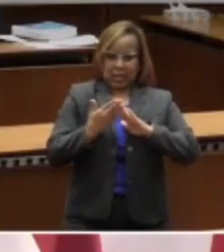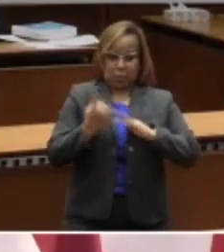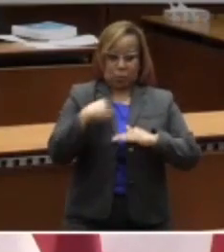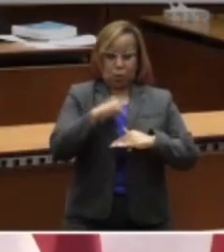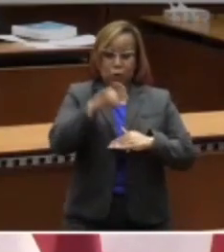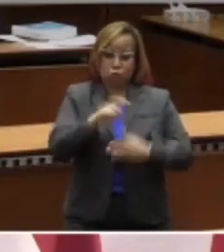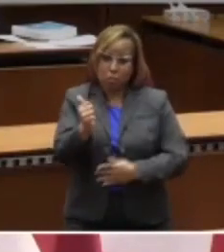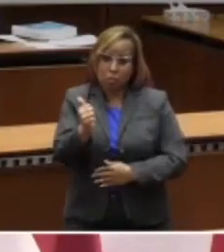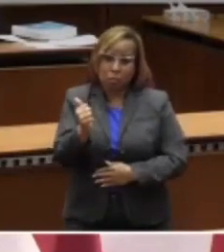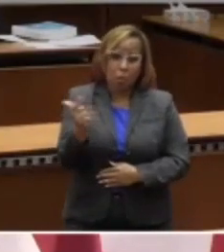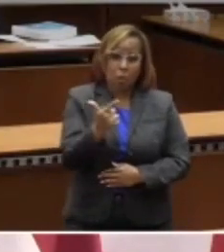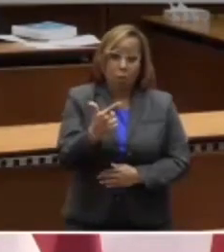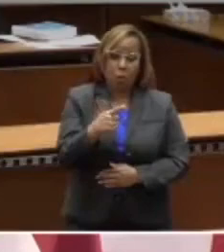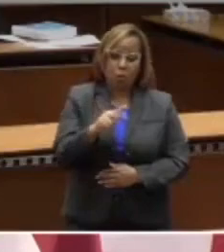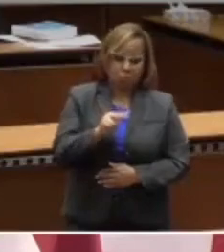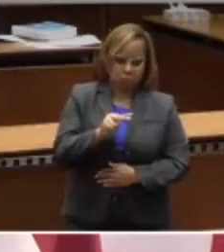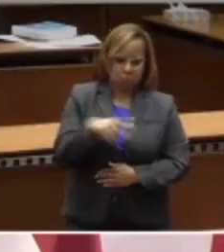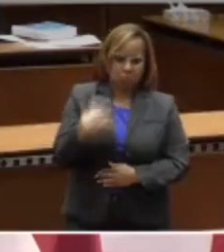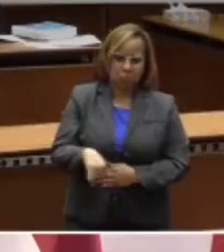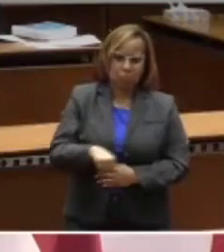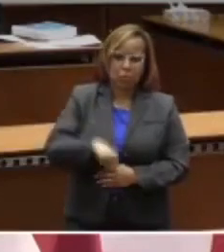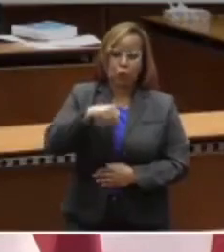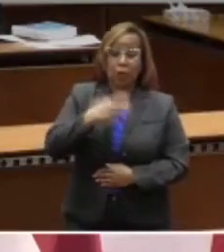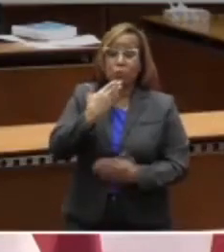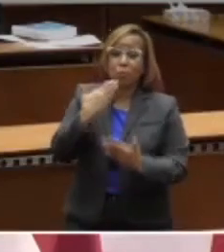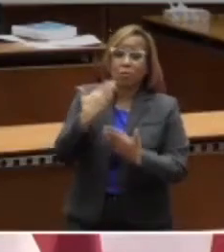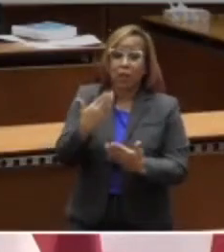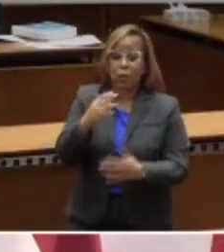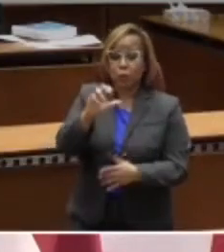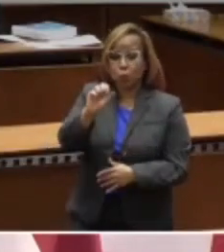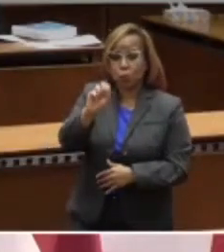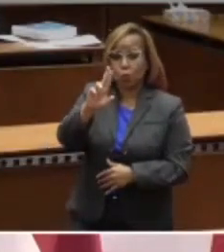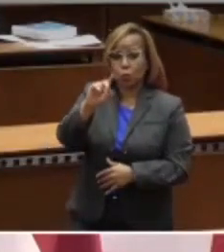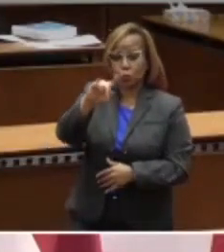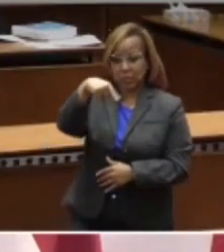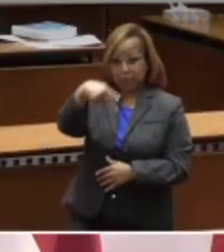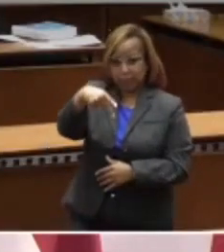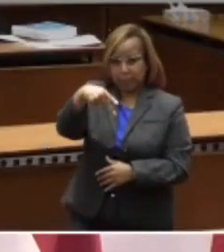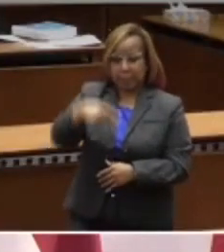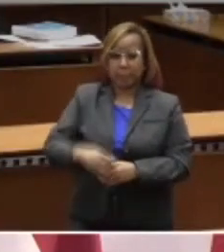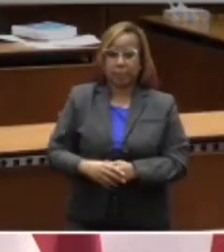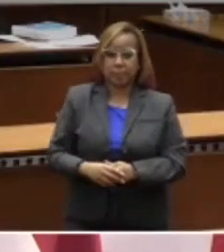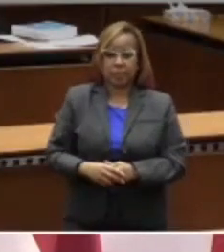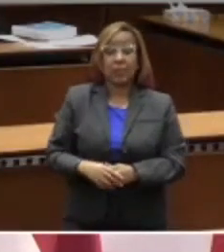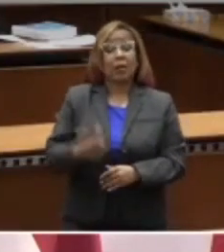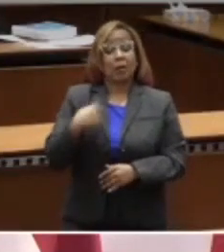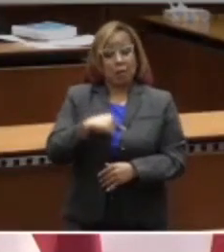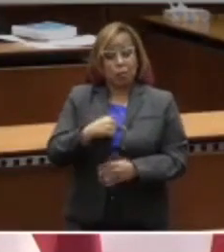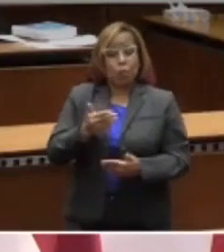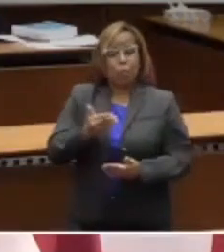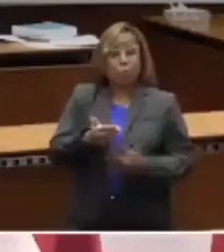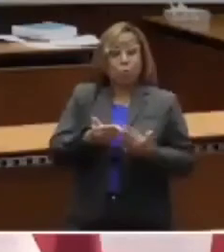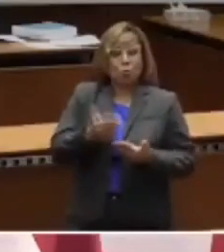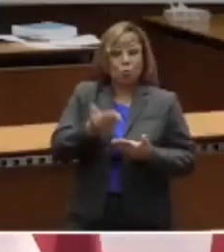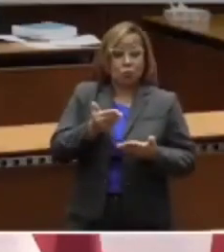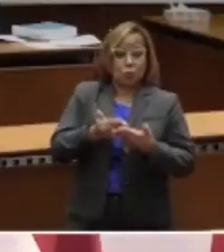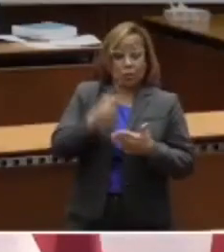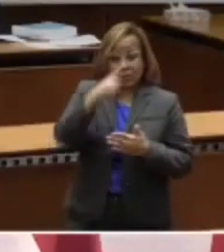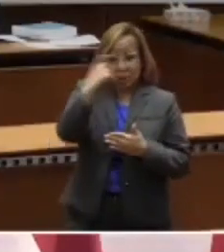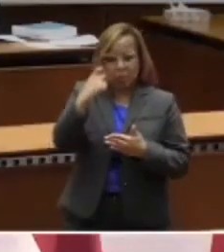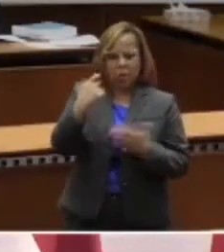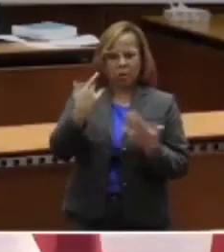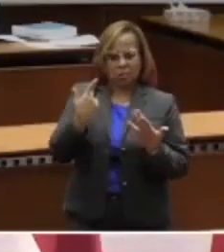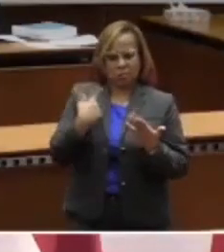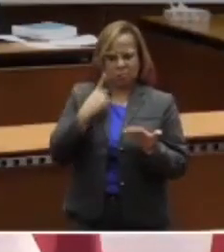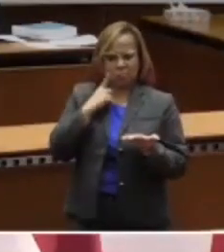we should all be proud. So thank you, Sudeep. And as we moved towards summer and we finally